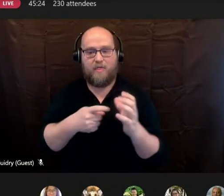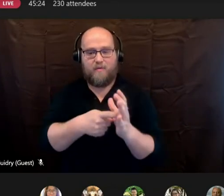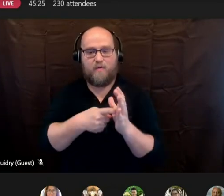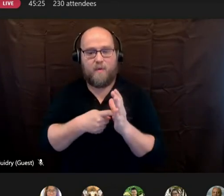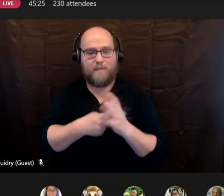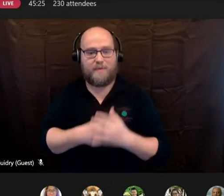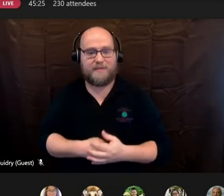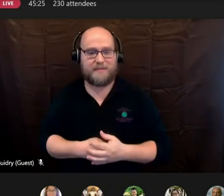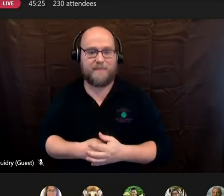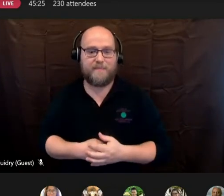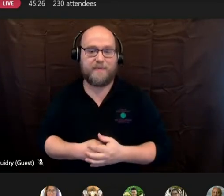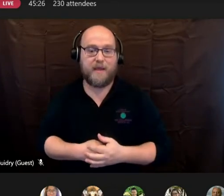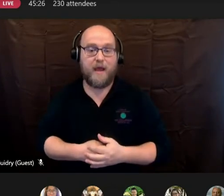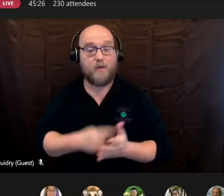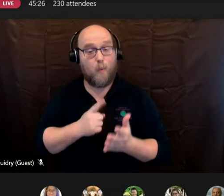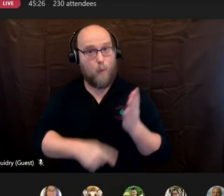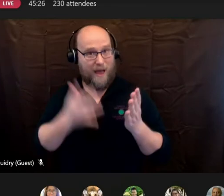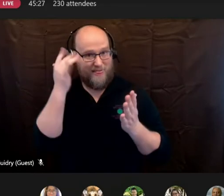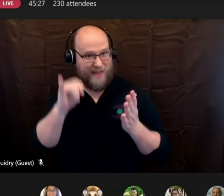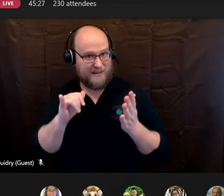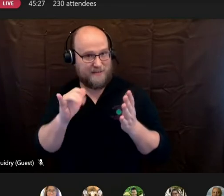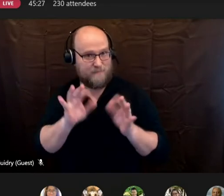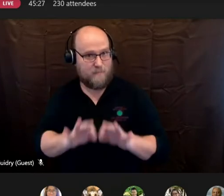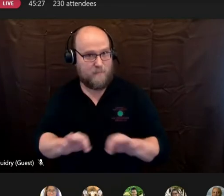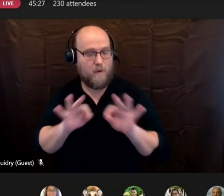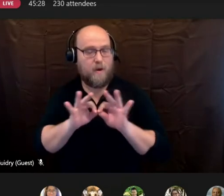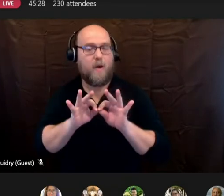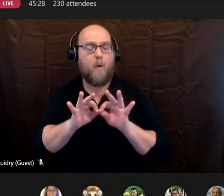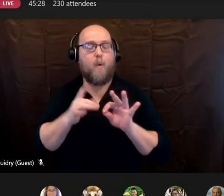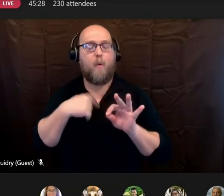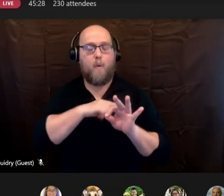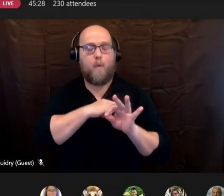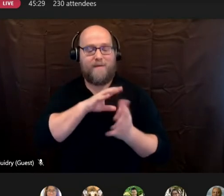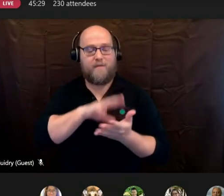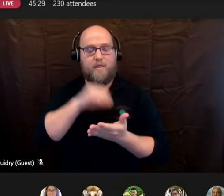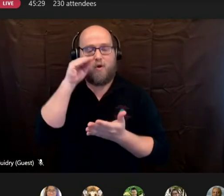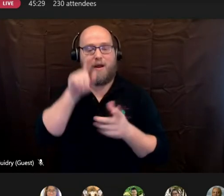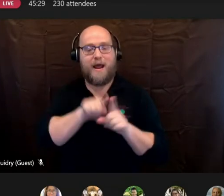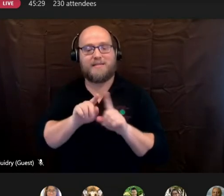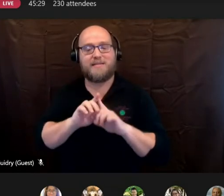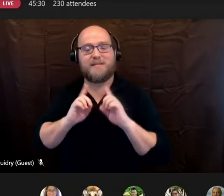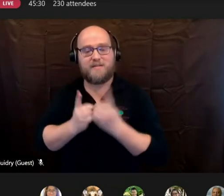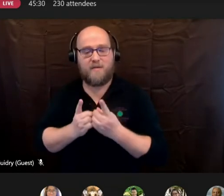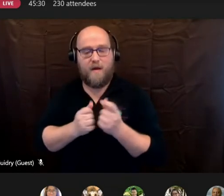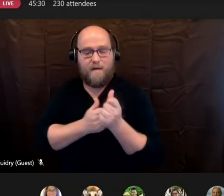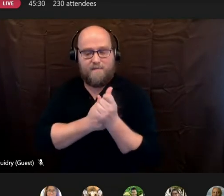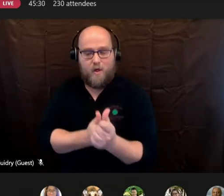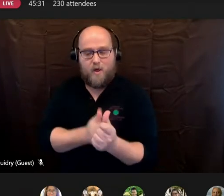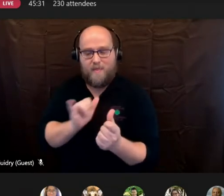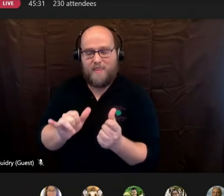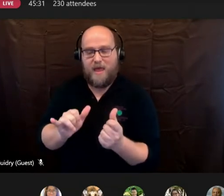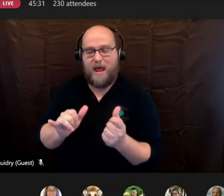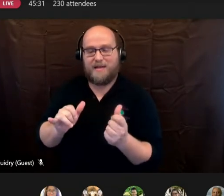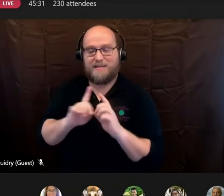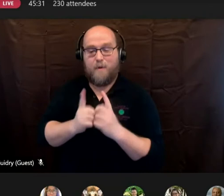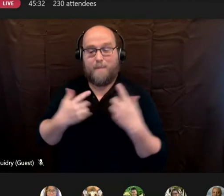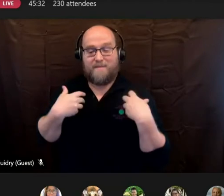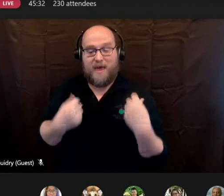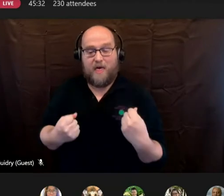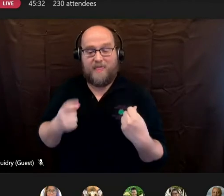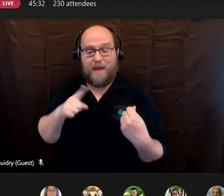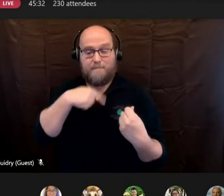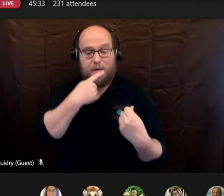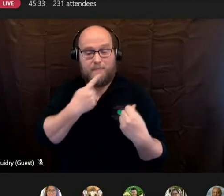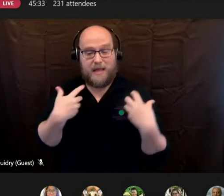have also learned that following the Department of Health and public health guidance works. Our staff,